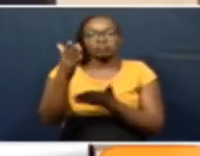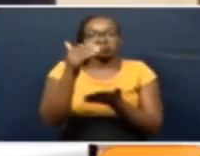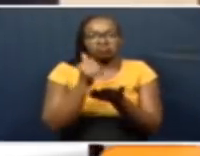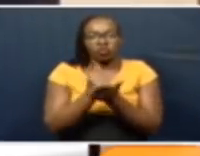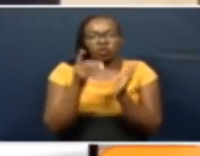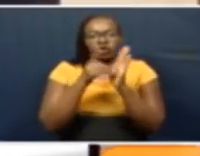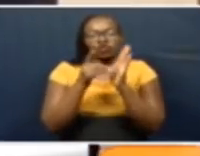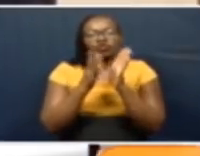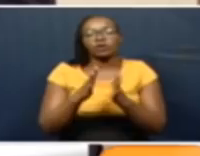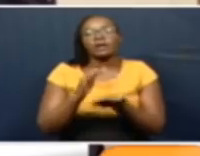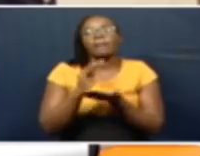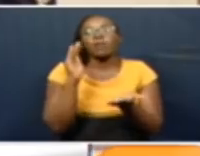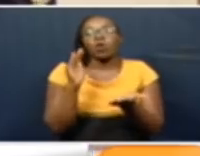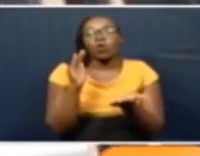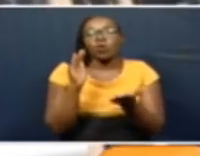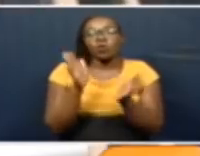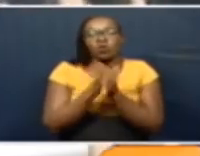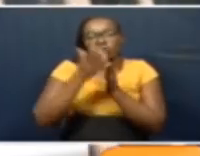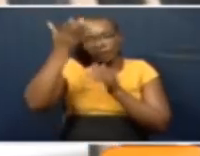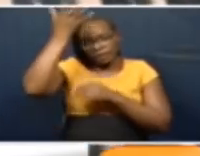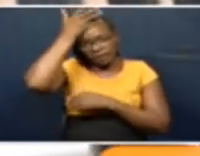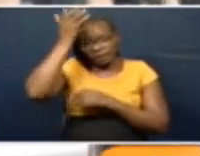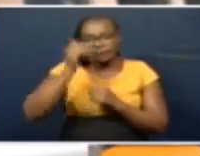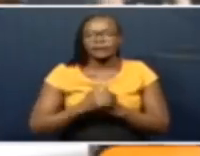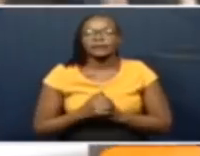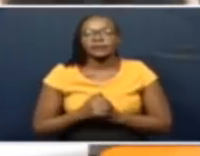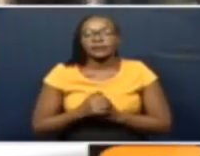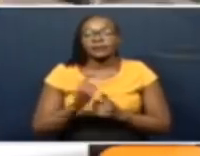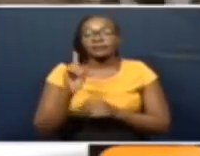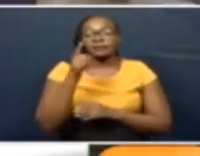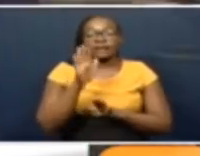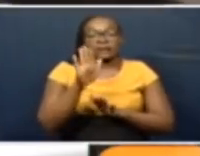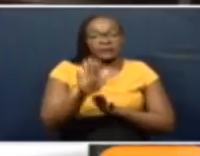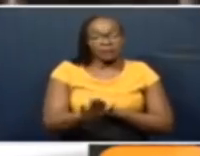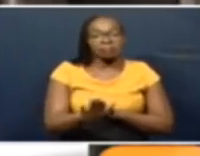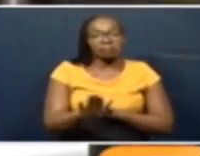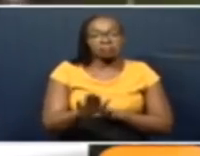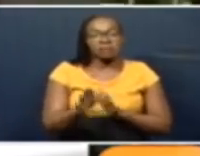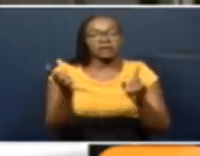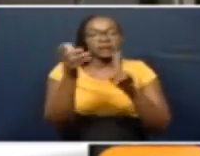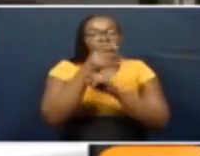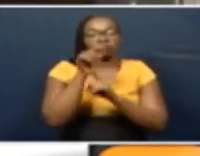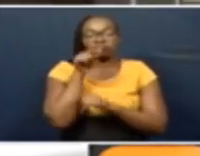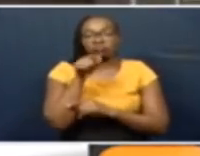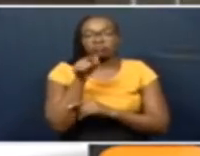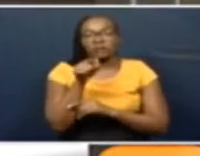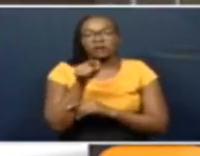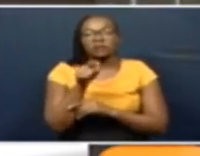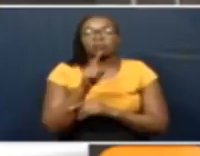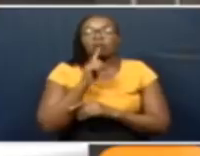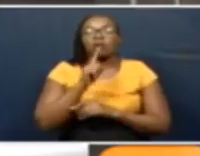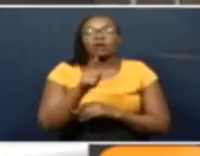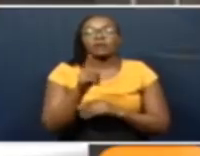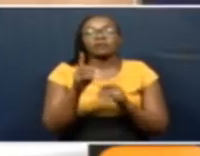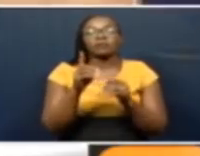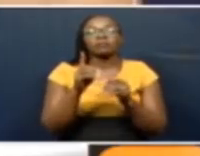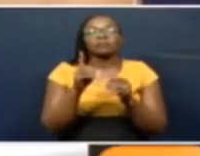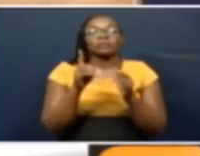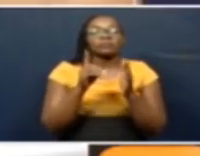doctors and nurses. The initial step in achieving this, marked by a directive to the National Hospital Insurance